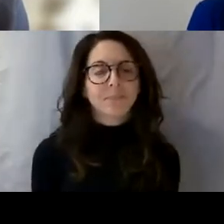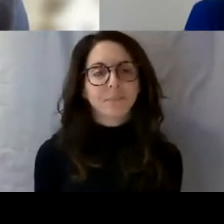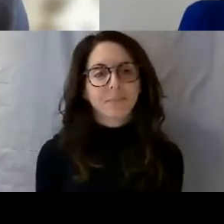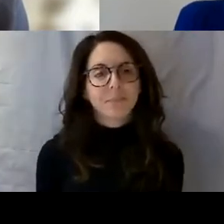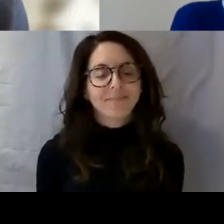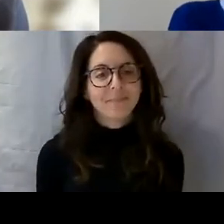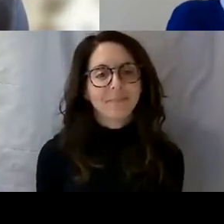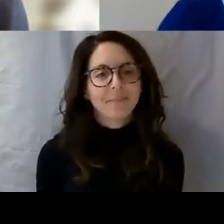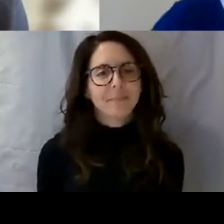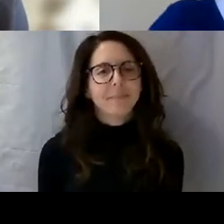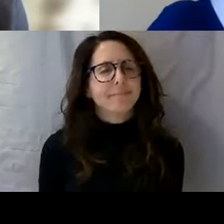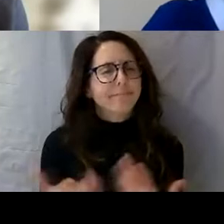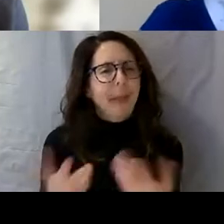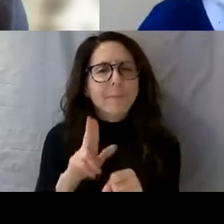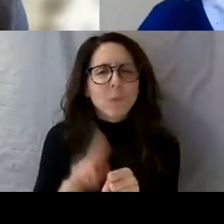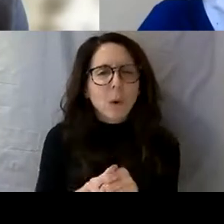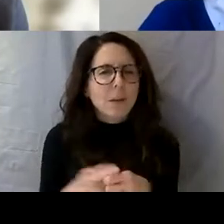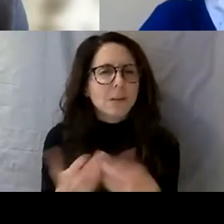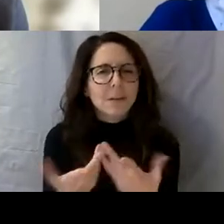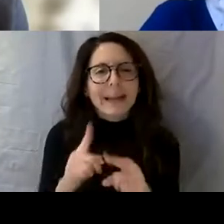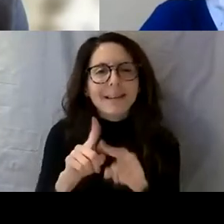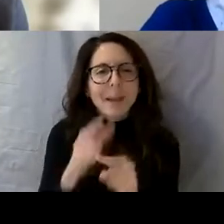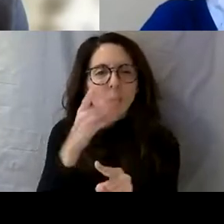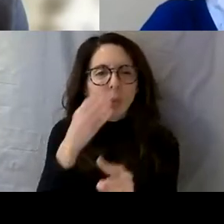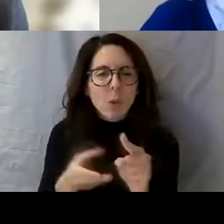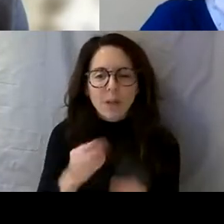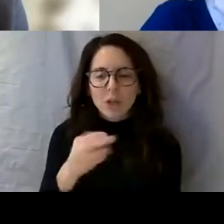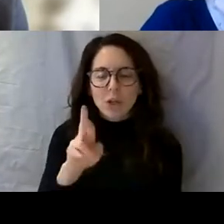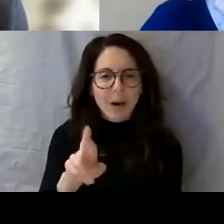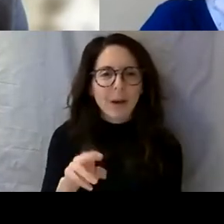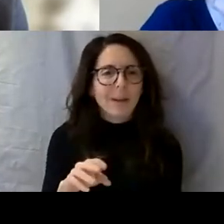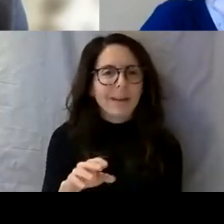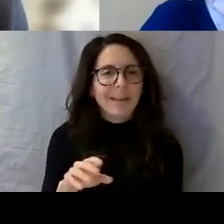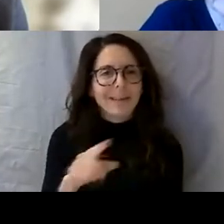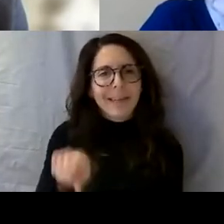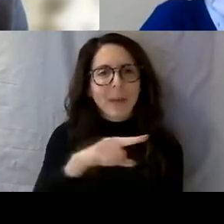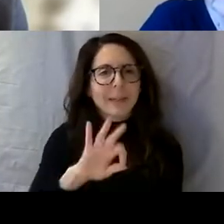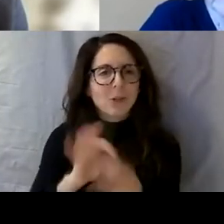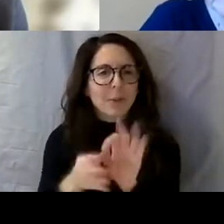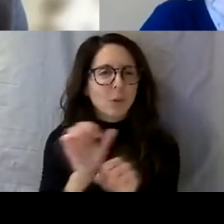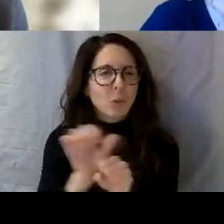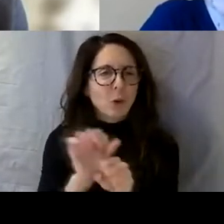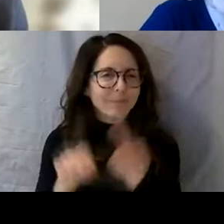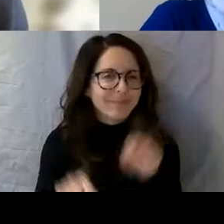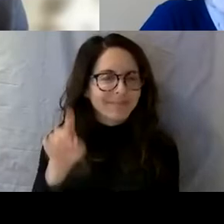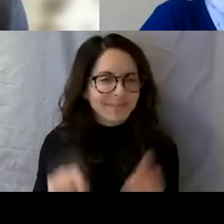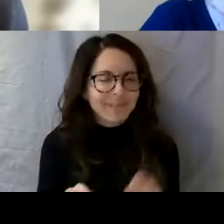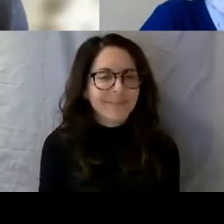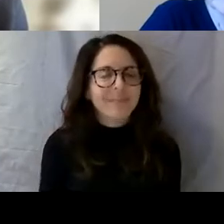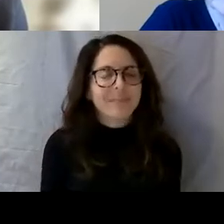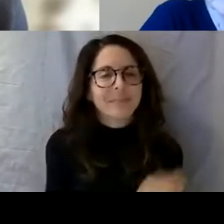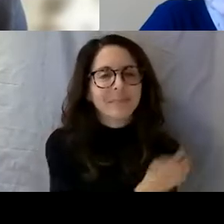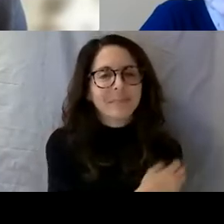you know, of course, different board chairs are going to interpret the role differently, and some are, you know, very few, I hope, but